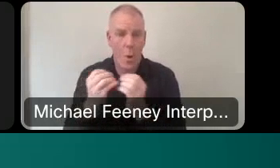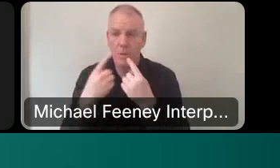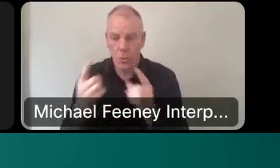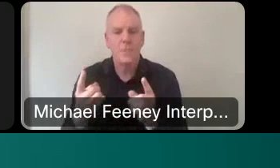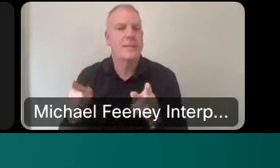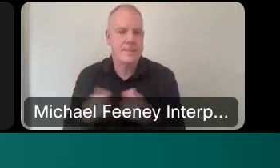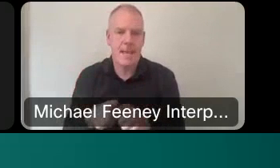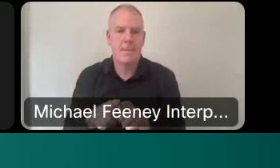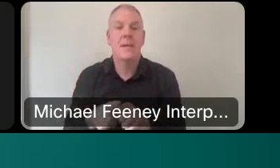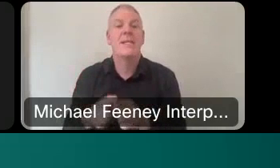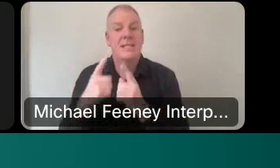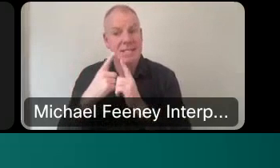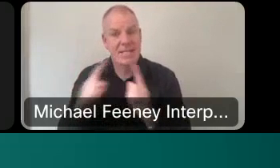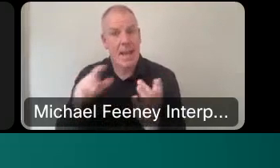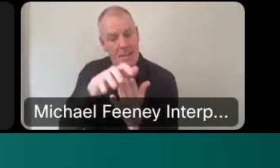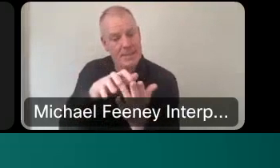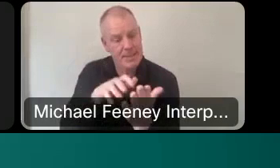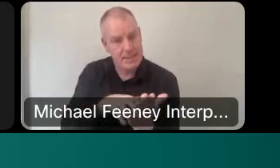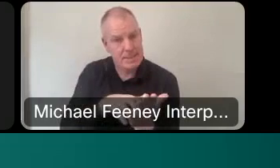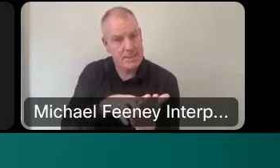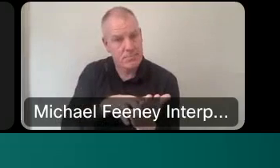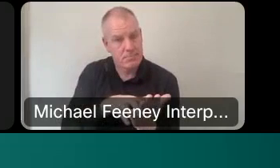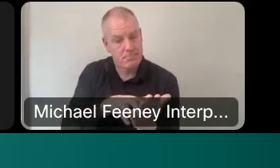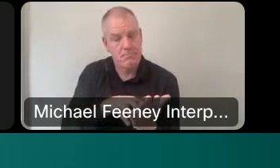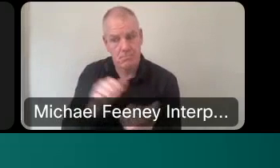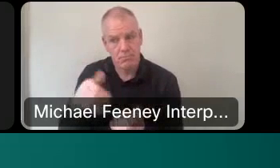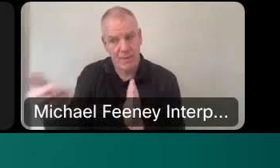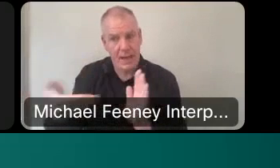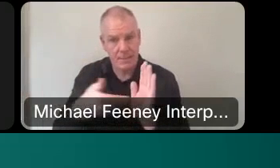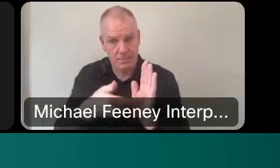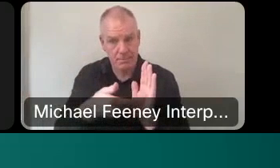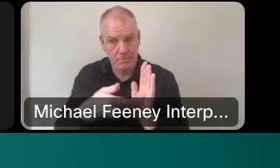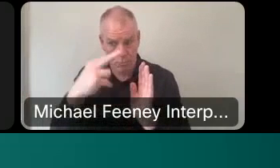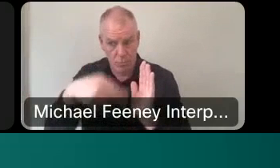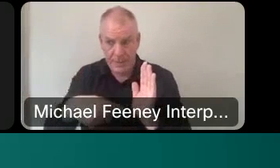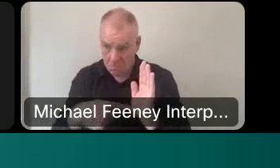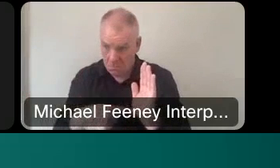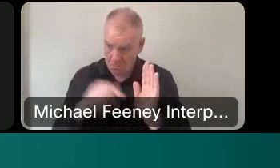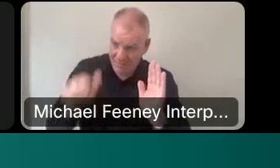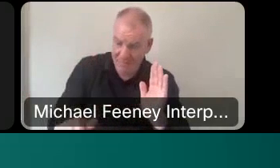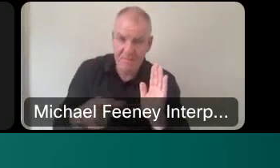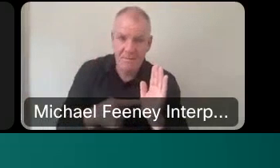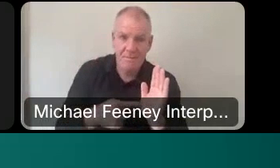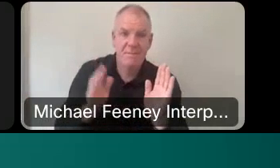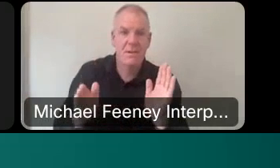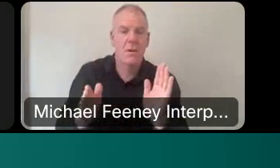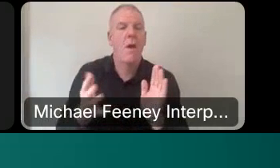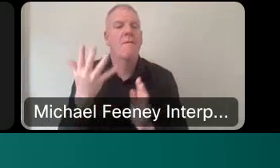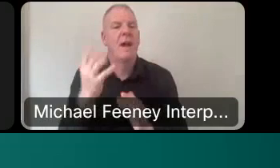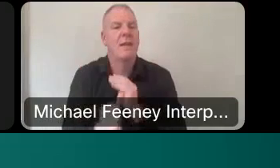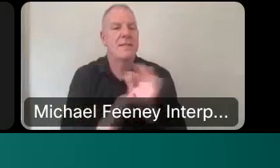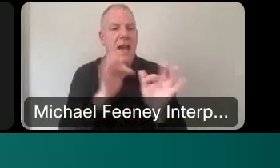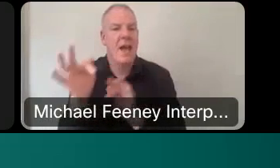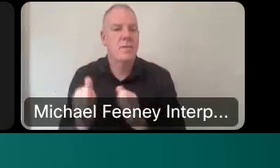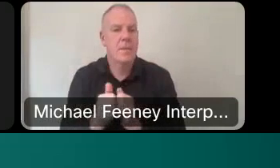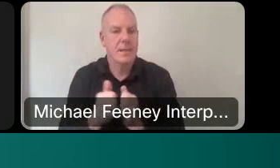be a statement or record of this meeting that will be provided to the patient or relevant person at the meeting or within 5 days of the